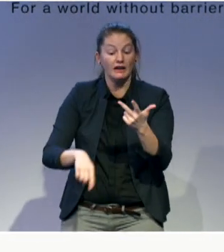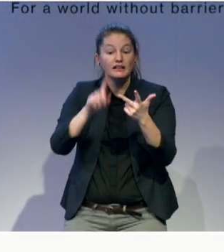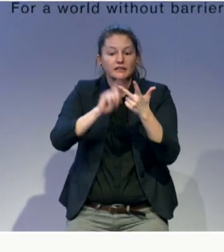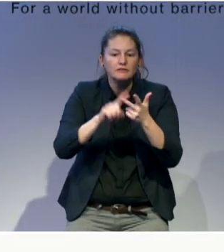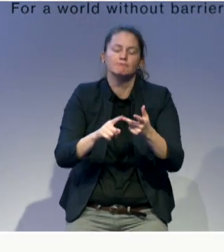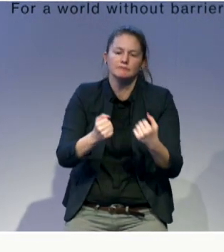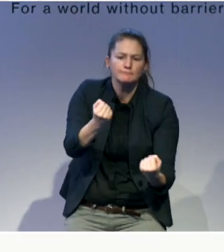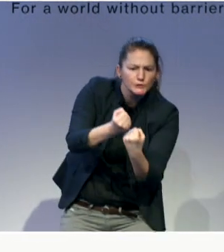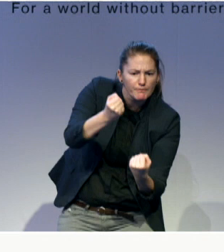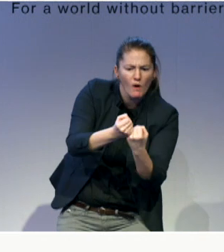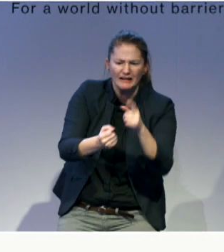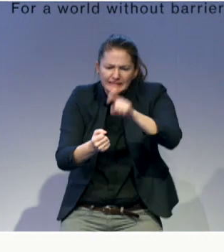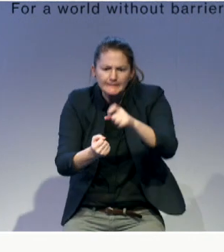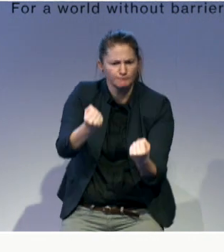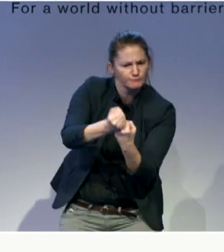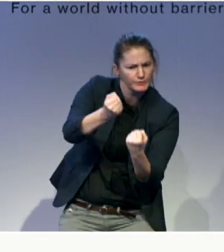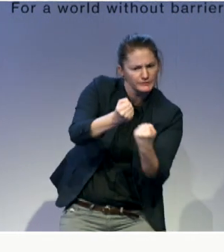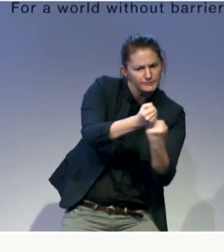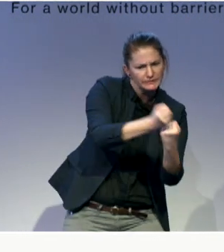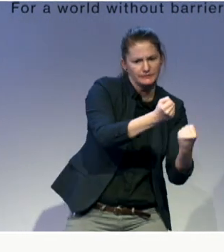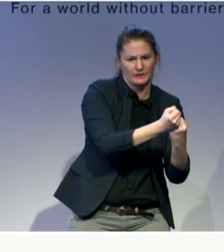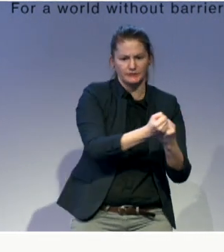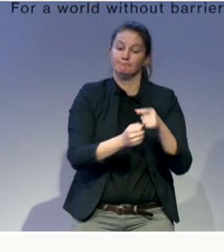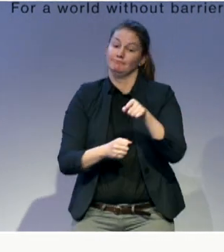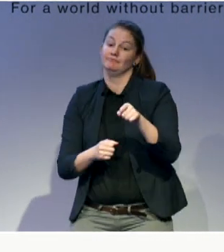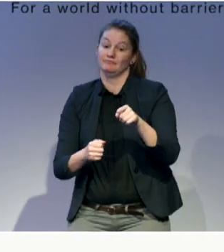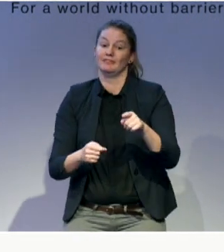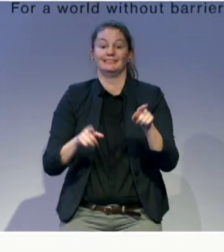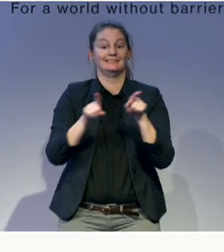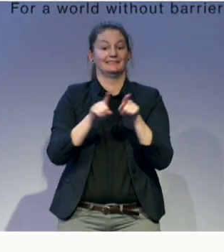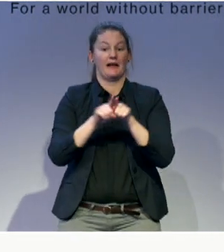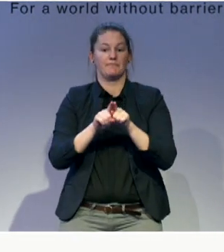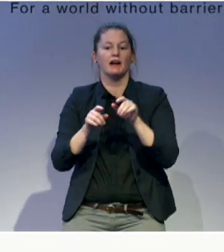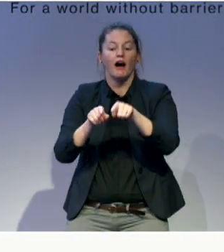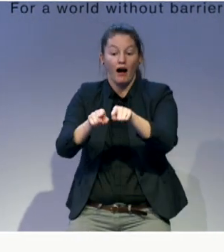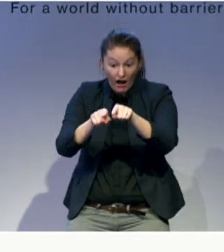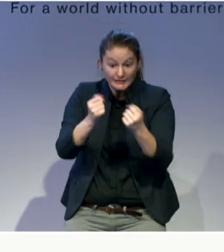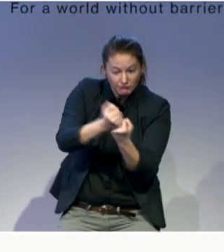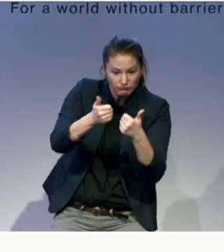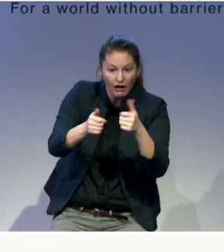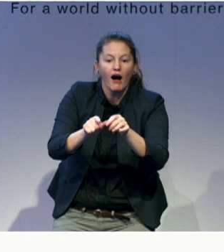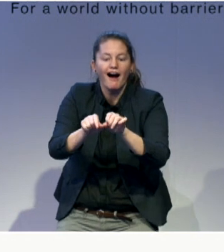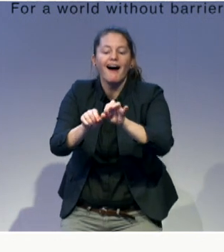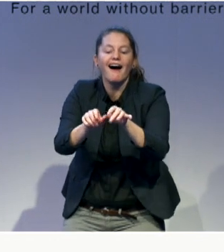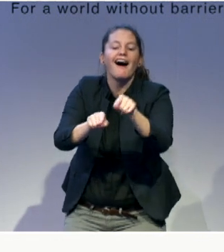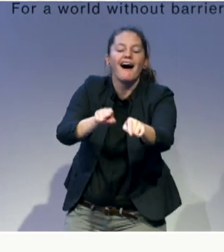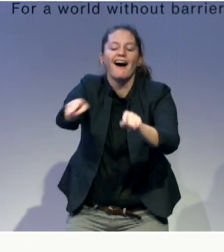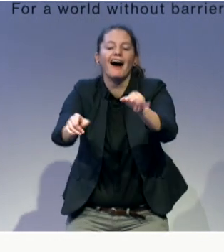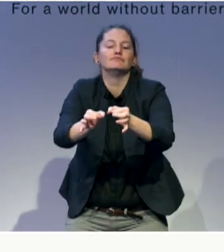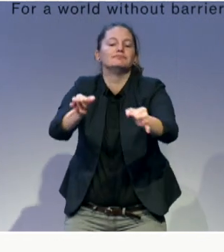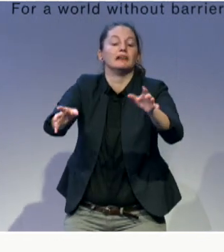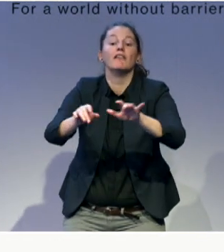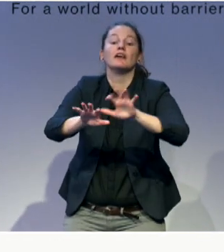their innovation and impact in other regions. And we are so happy that some of the Impact